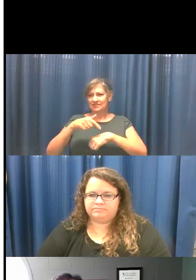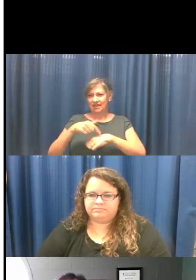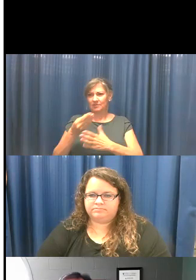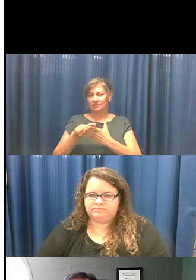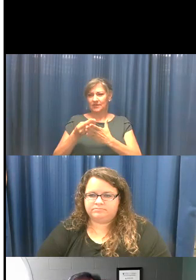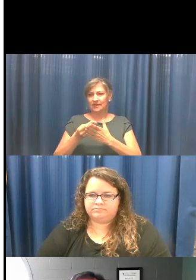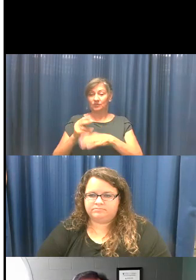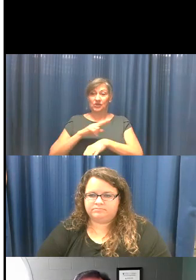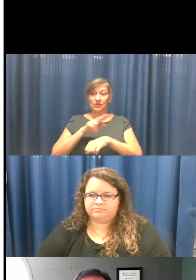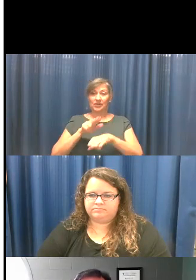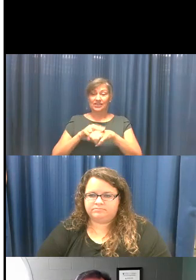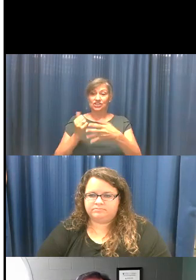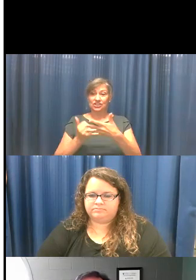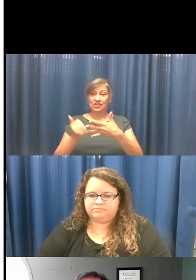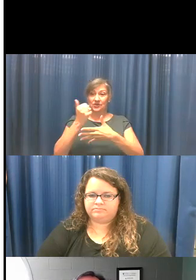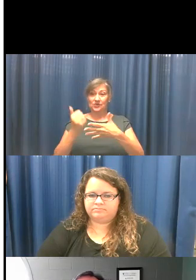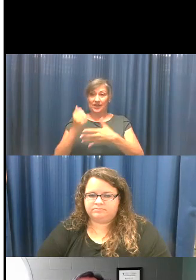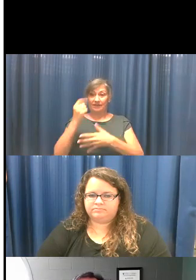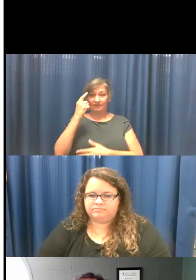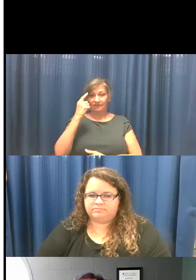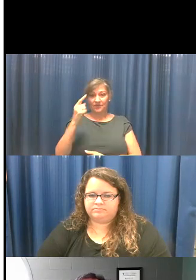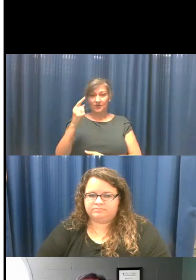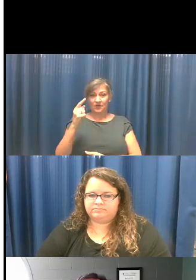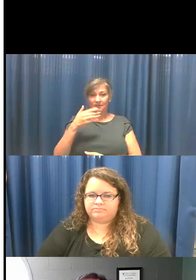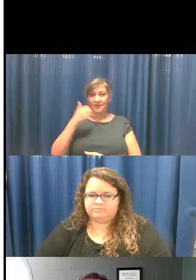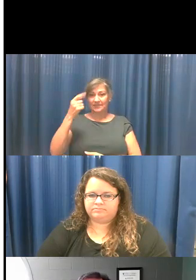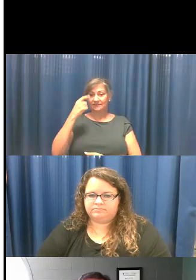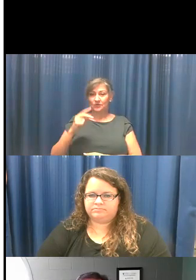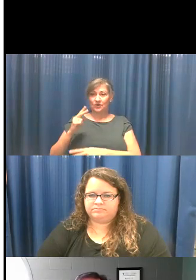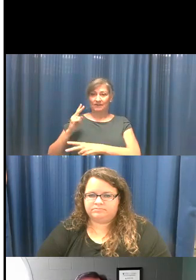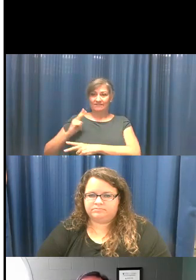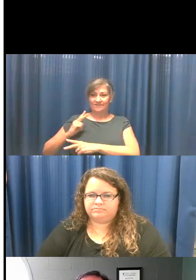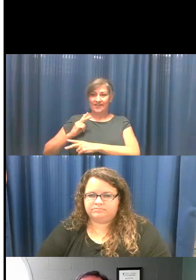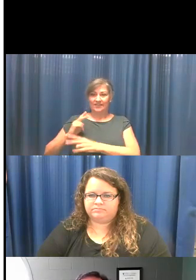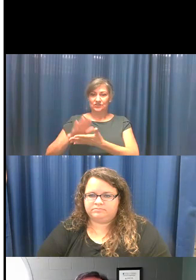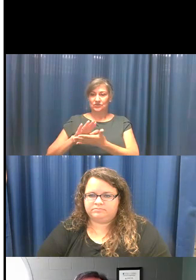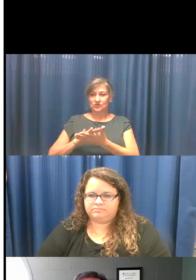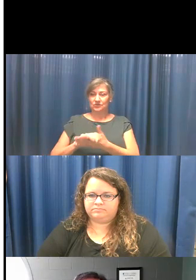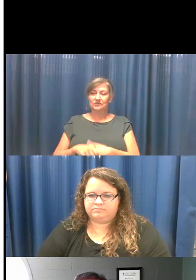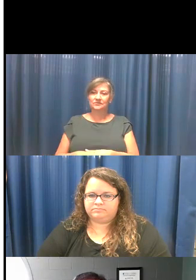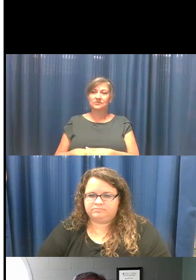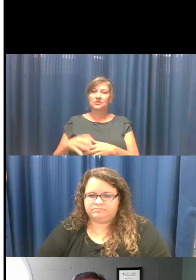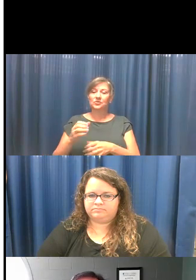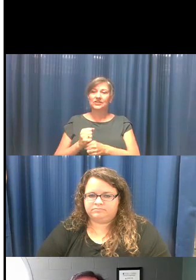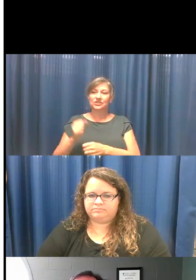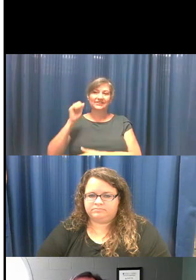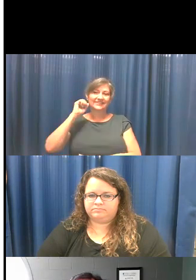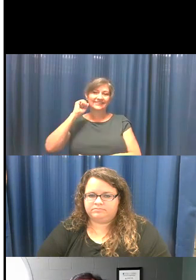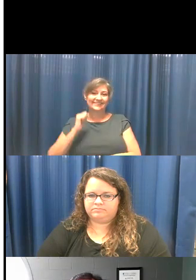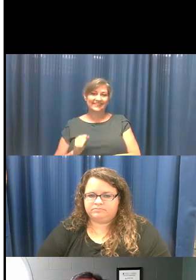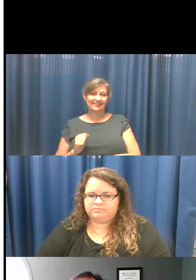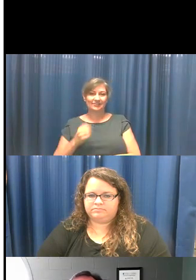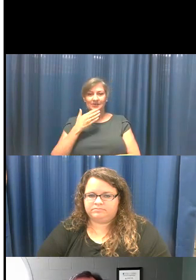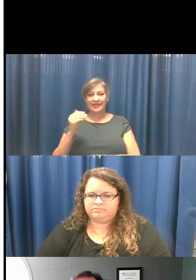nationally ranked as Best for Vets School by Military Times. We took silver in the Colorado Springs Business Journal Best of